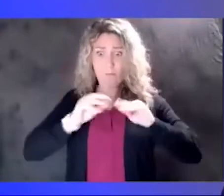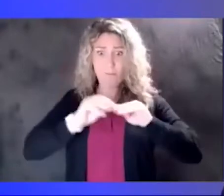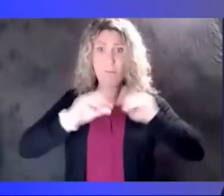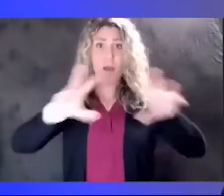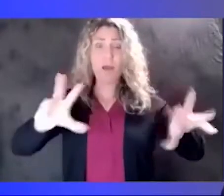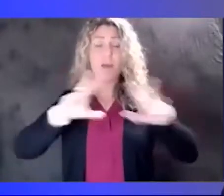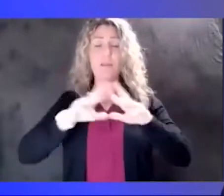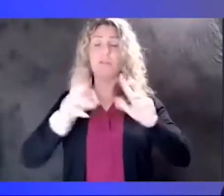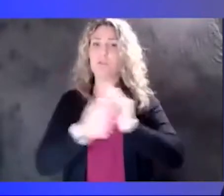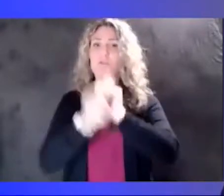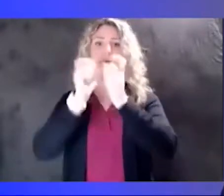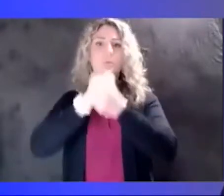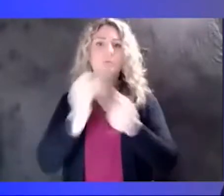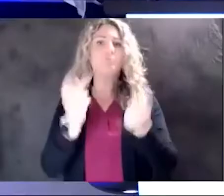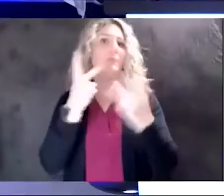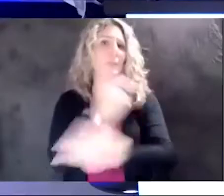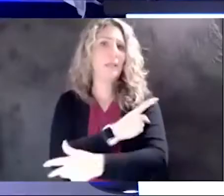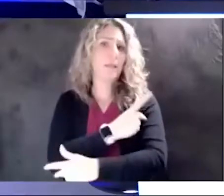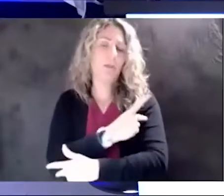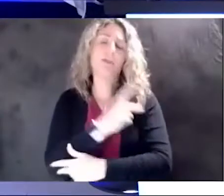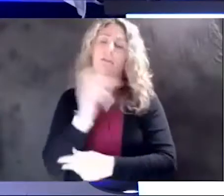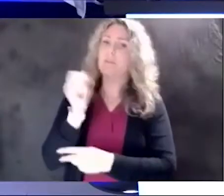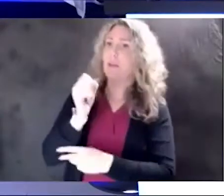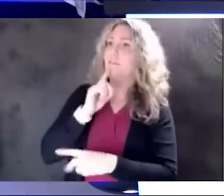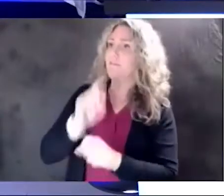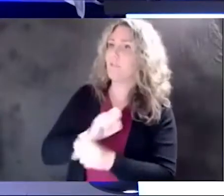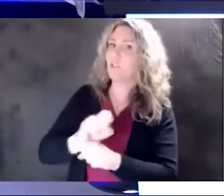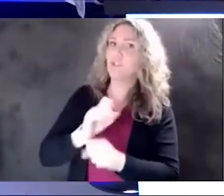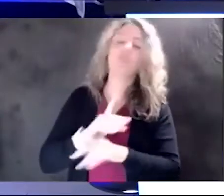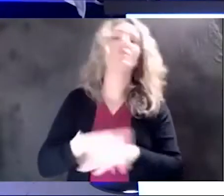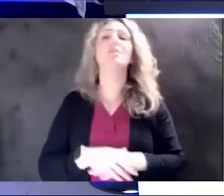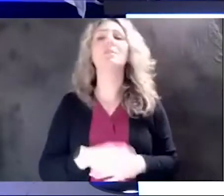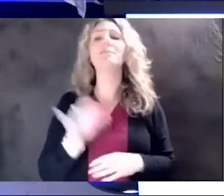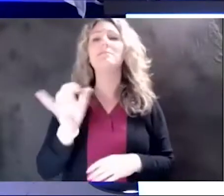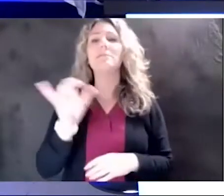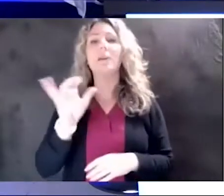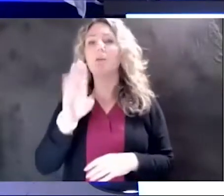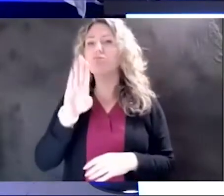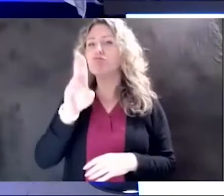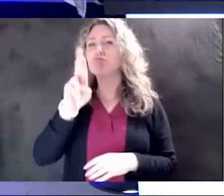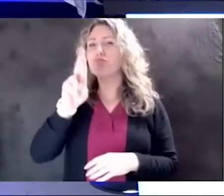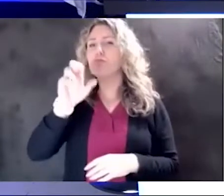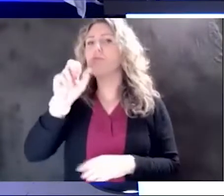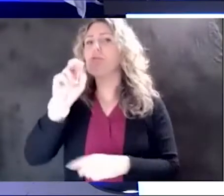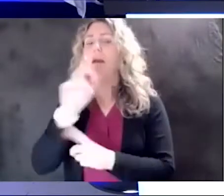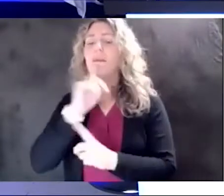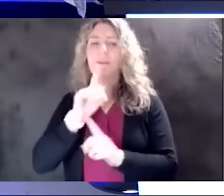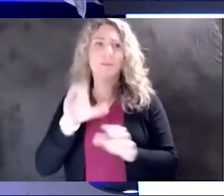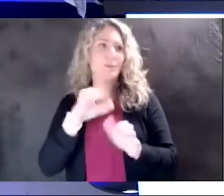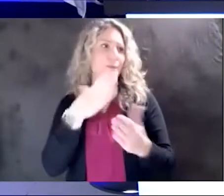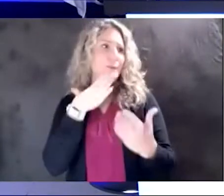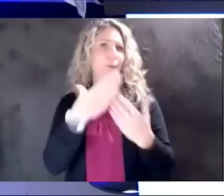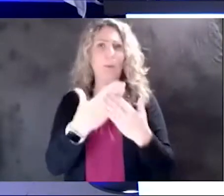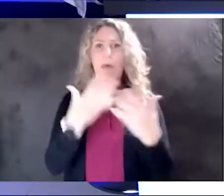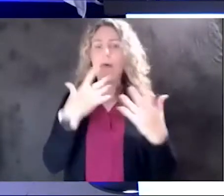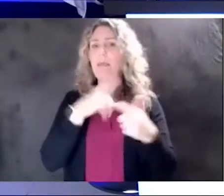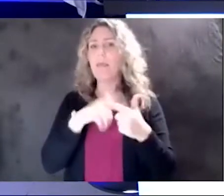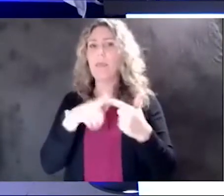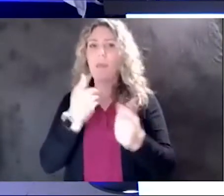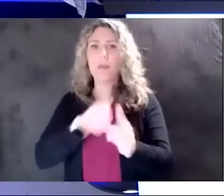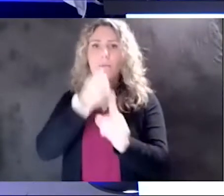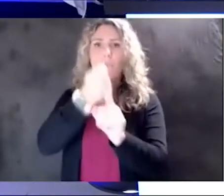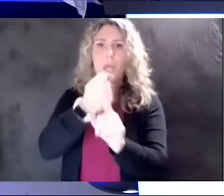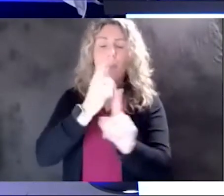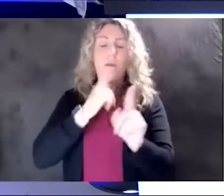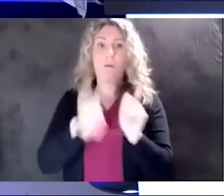of patients, for sure. For sure. That's nothing somebody like Brian saw coming. Here he is doing well, and then this hits, and you got to give someone like that a whole lot of grace, as